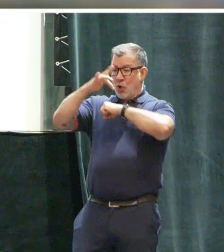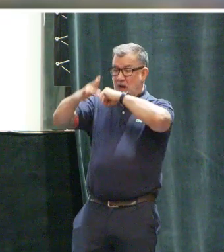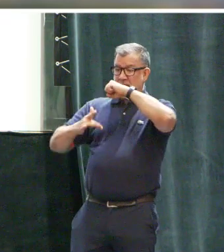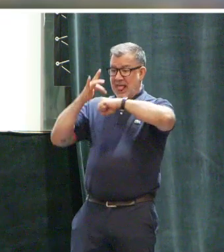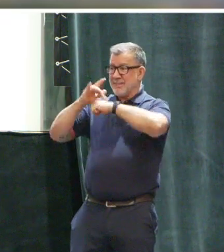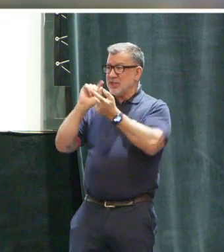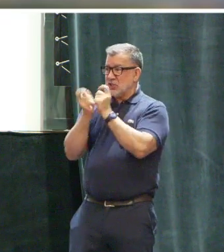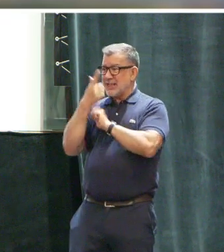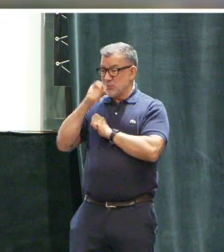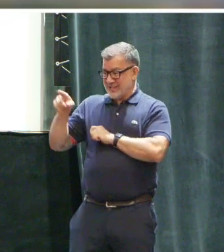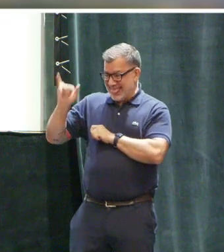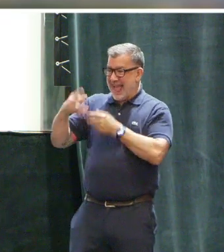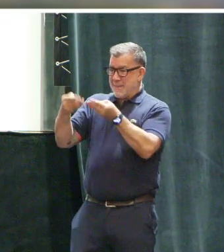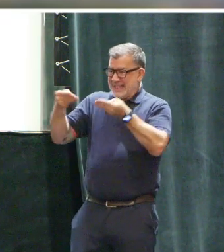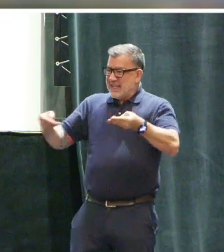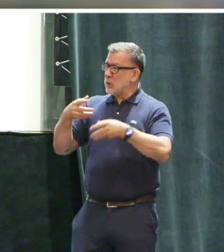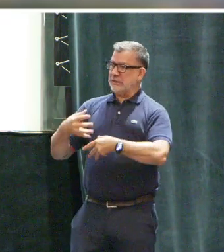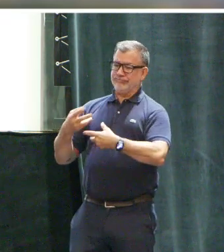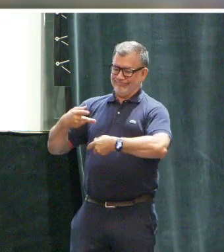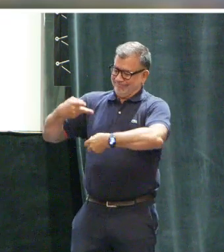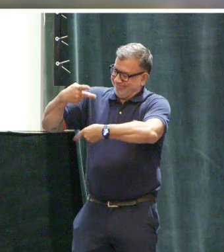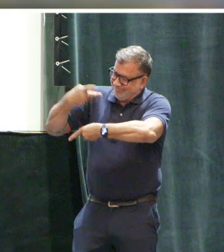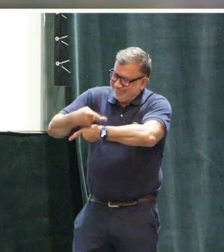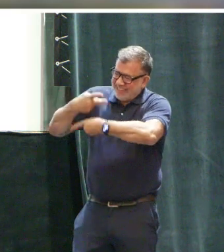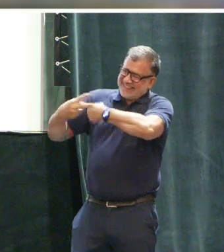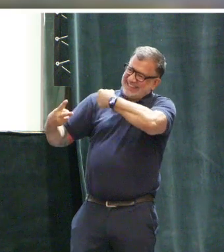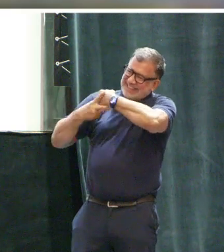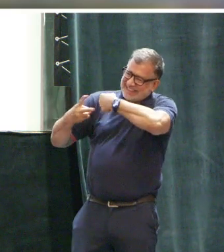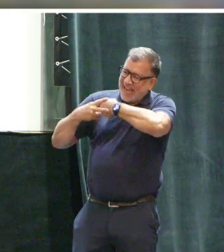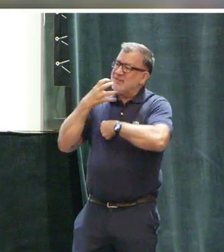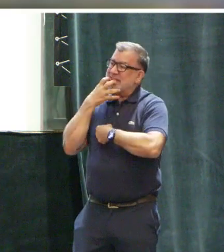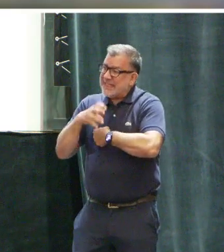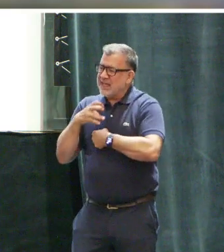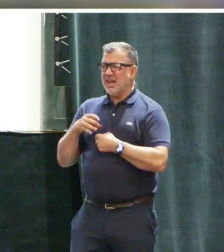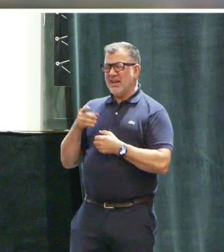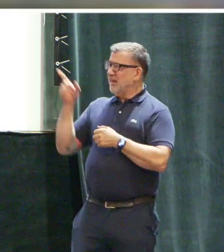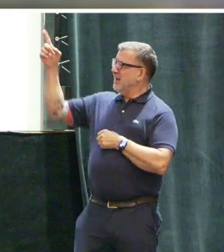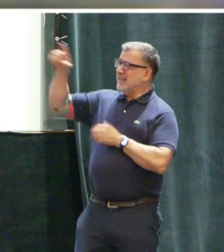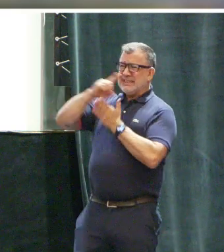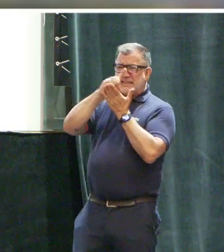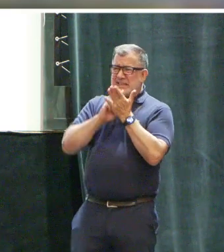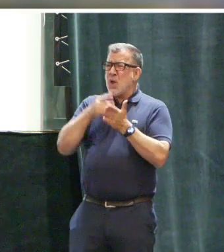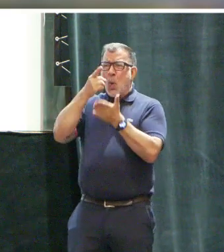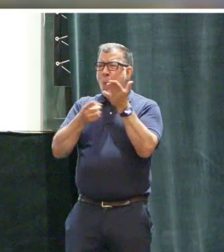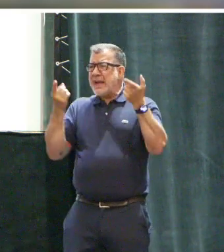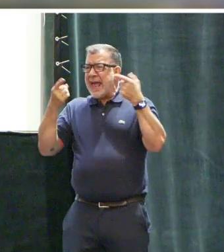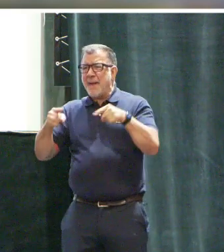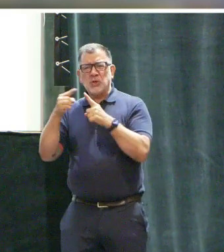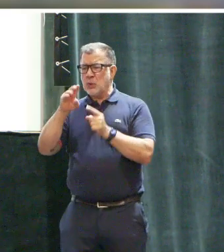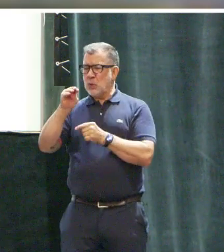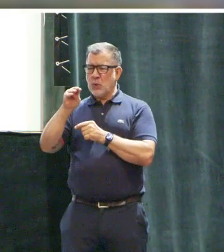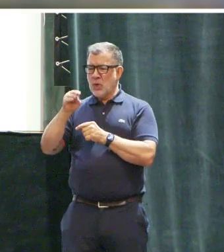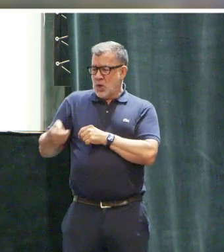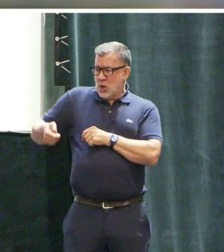heat. What I see a lot of in these samples and designs, what happened to all the marble and the beautiful stone that